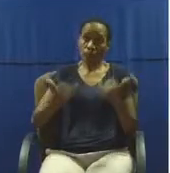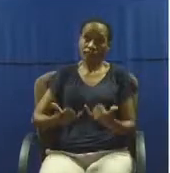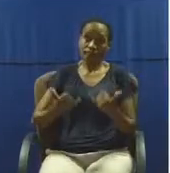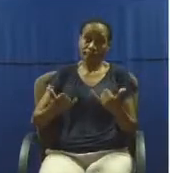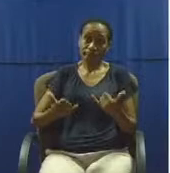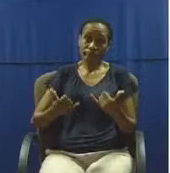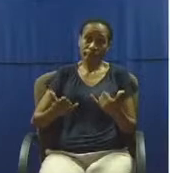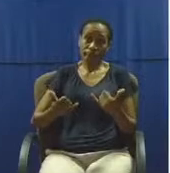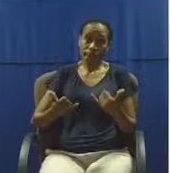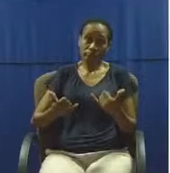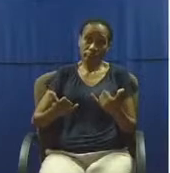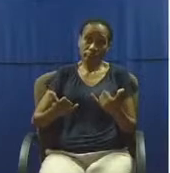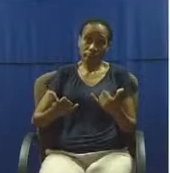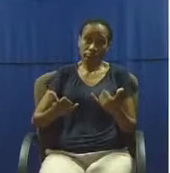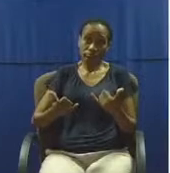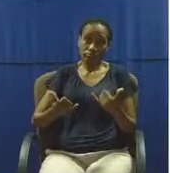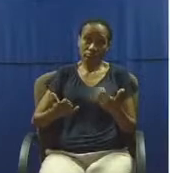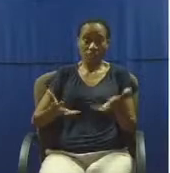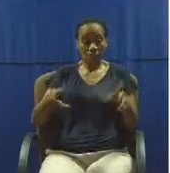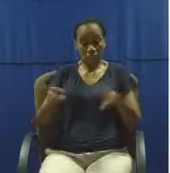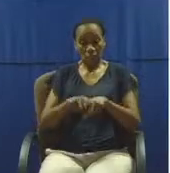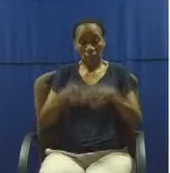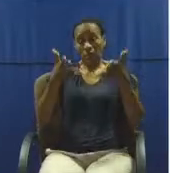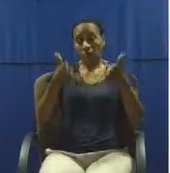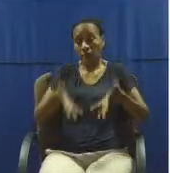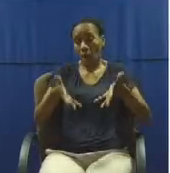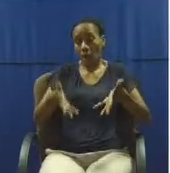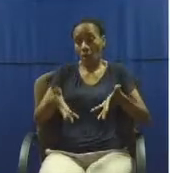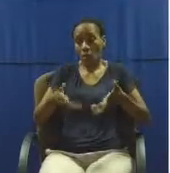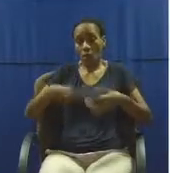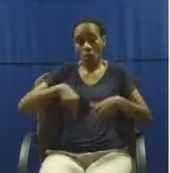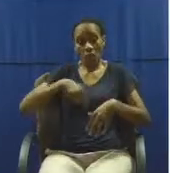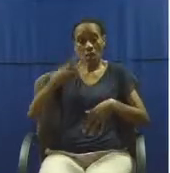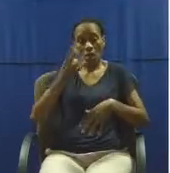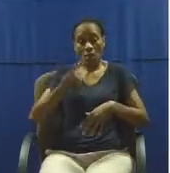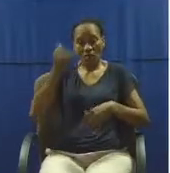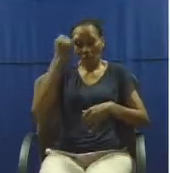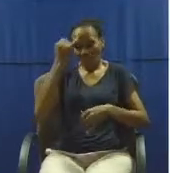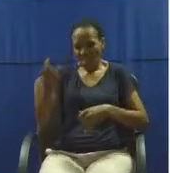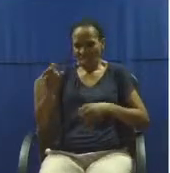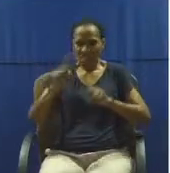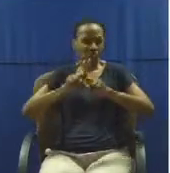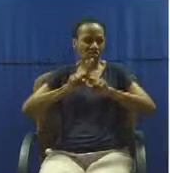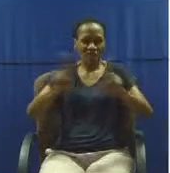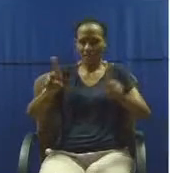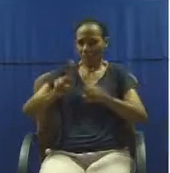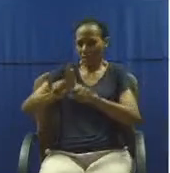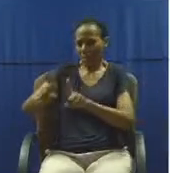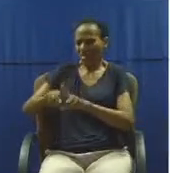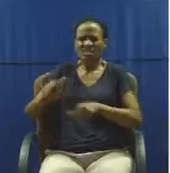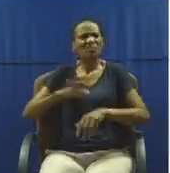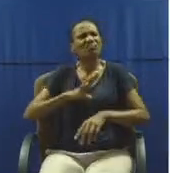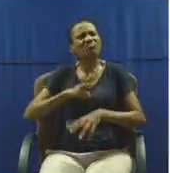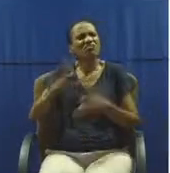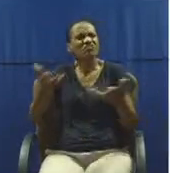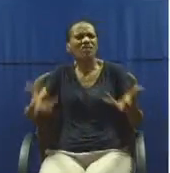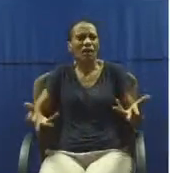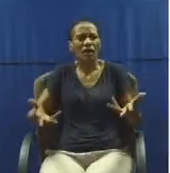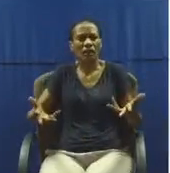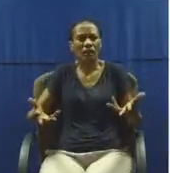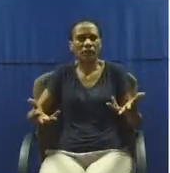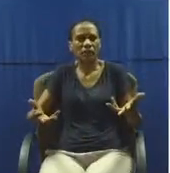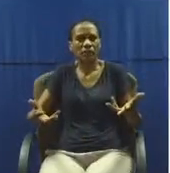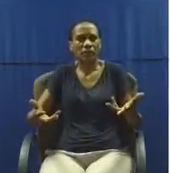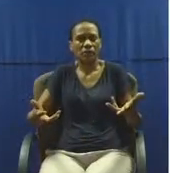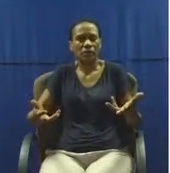do have differences of approach and of opinion. And it is not that I